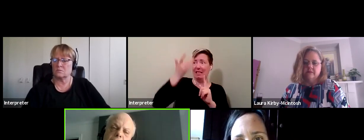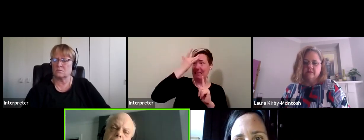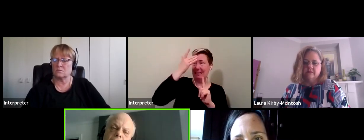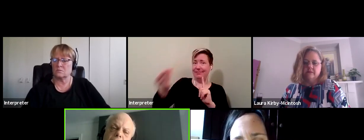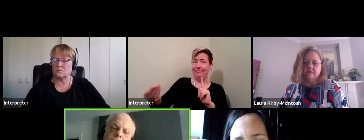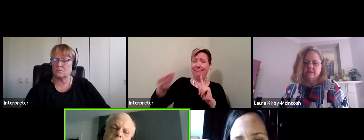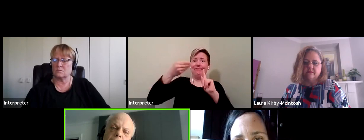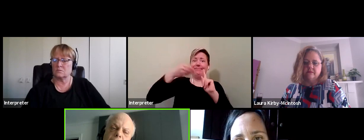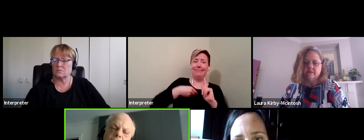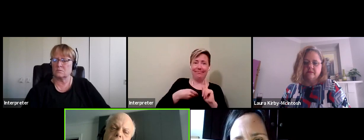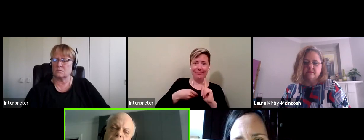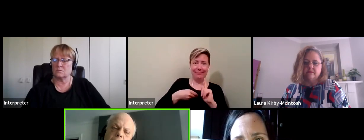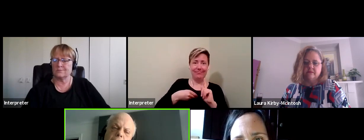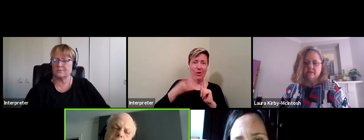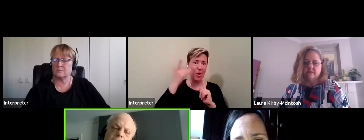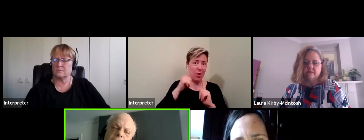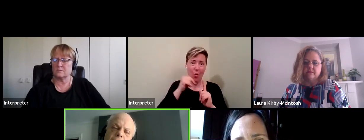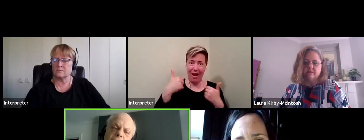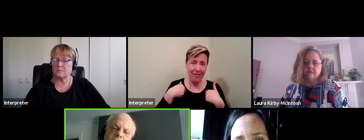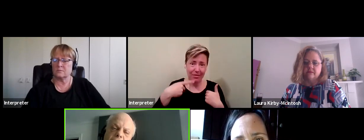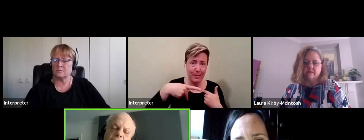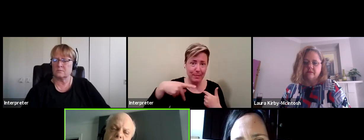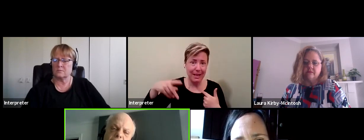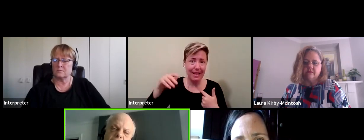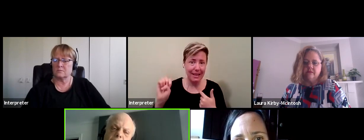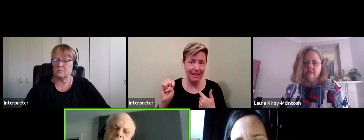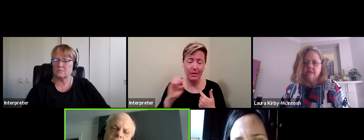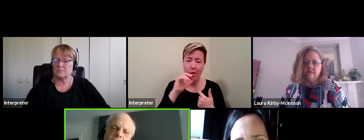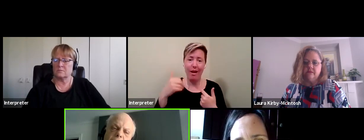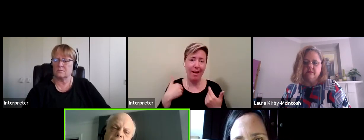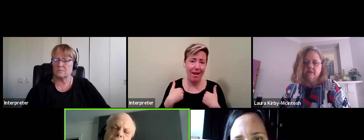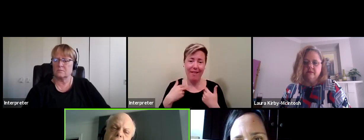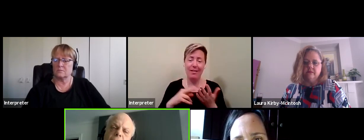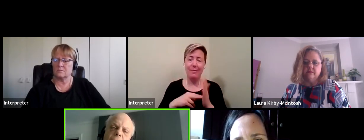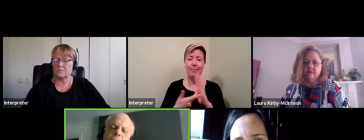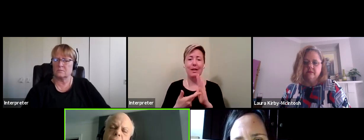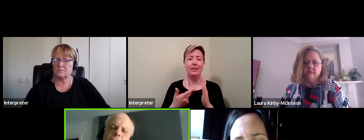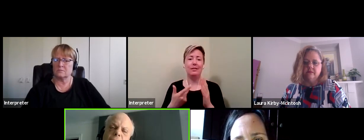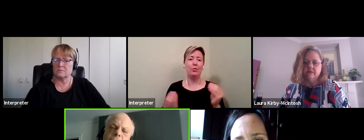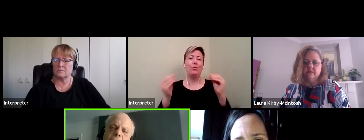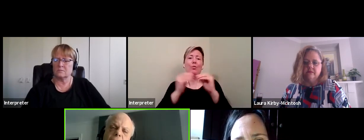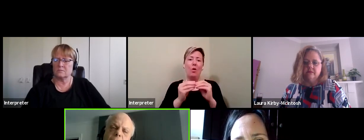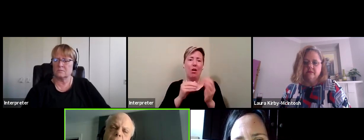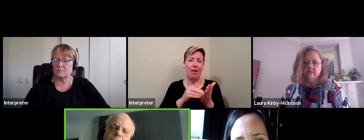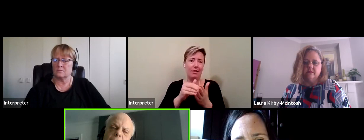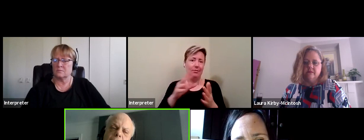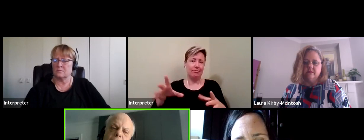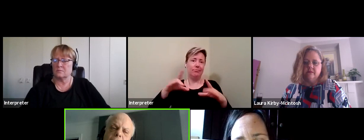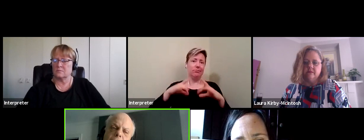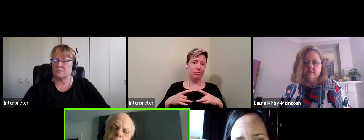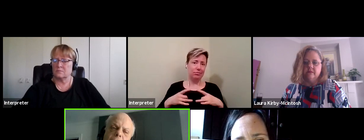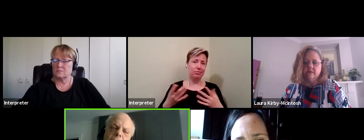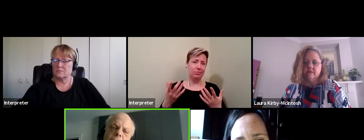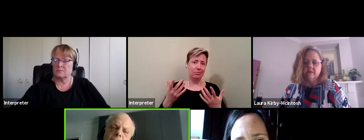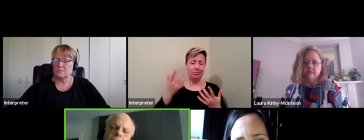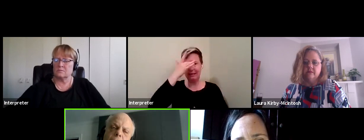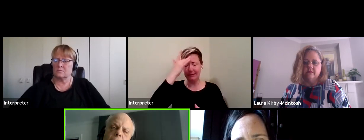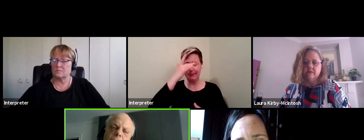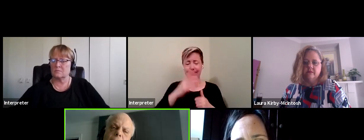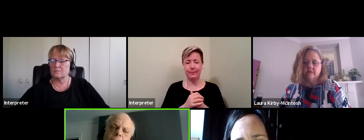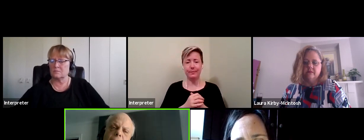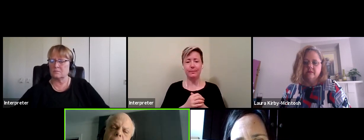of personal protective equipment. So they're more exposed to actually get it by Mhm. virtue of that lack of that equipment. And then